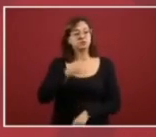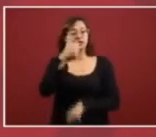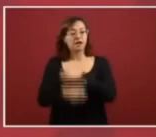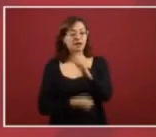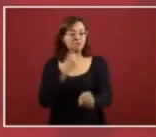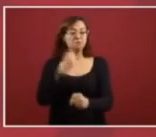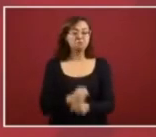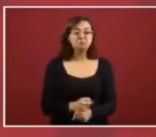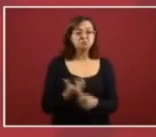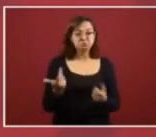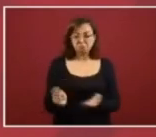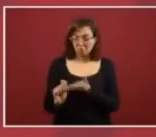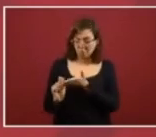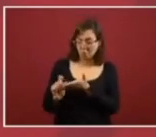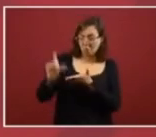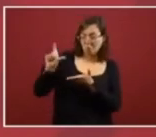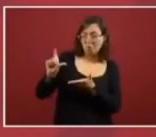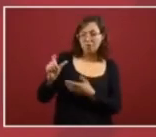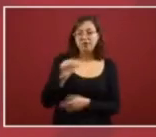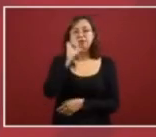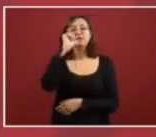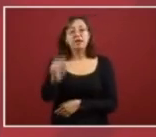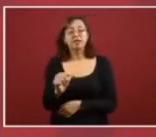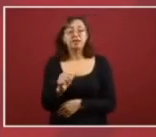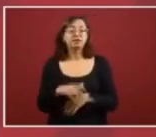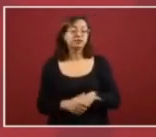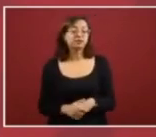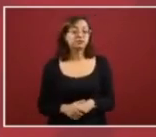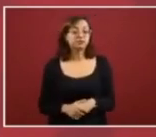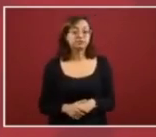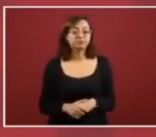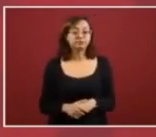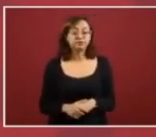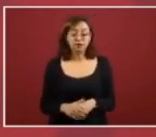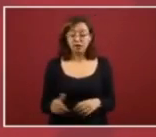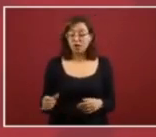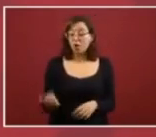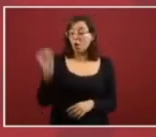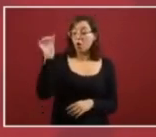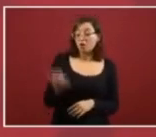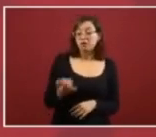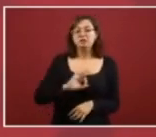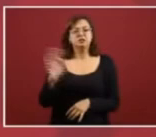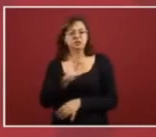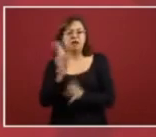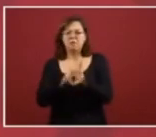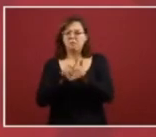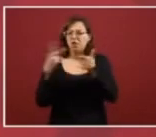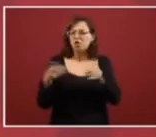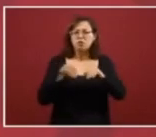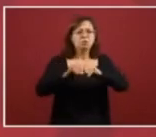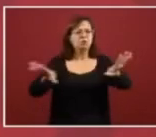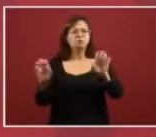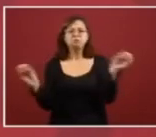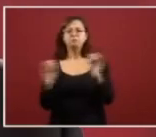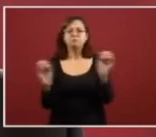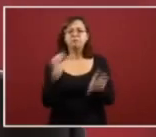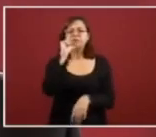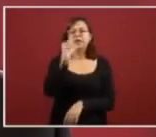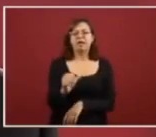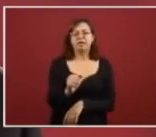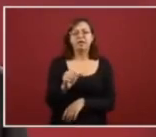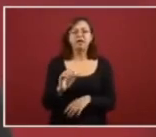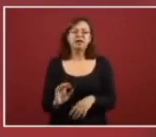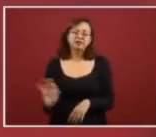Hoy. And today, seguramente no vienen los periódicos. They will not come to the media. O en